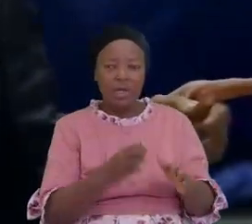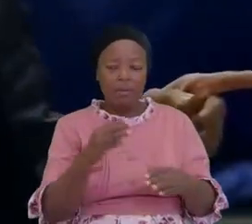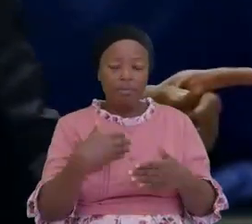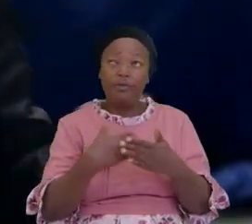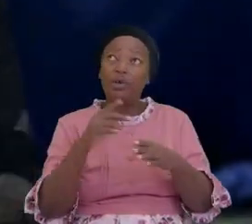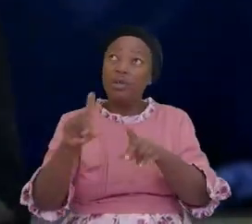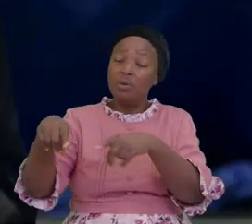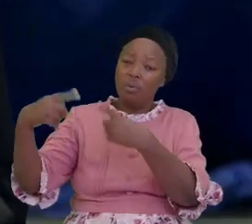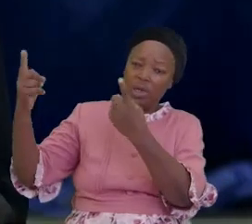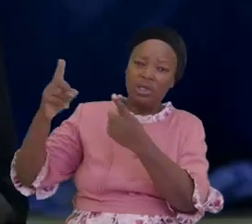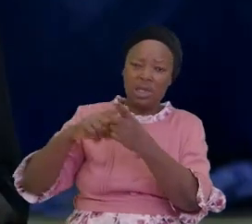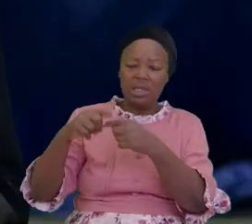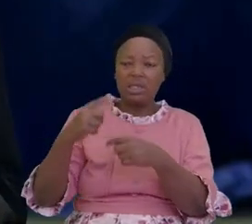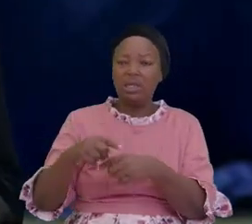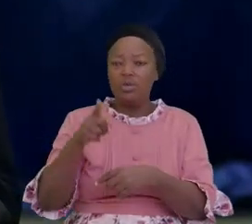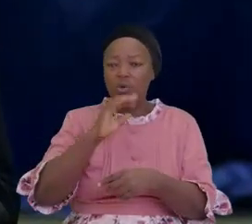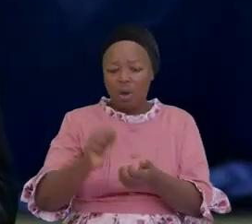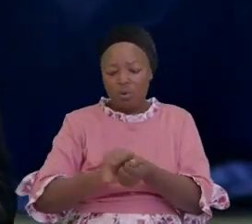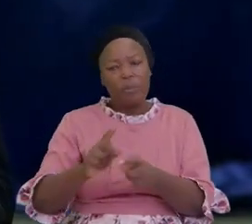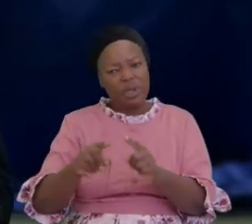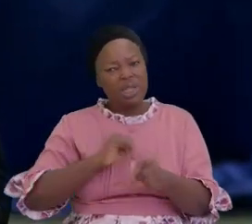need to cleanse you.